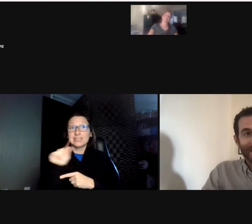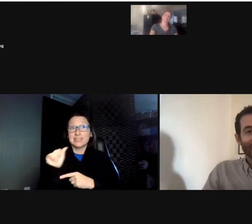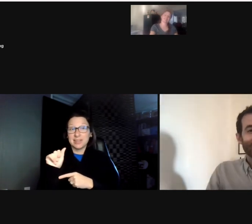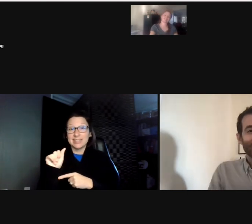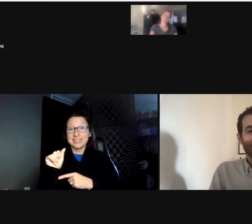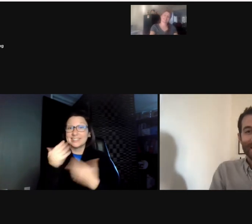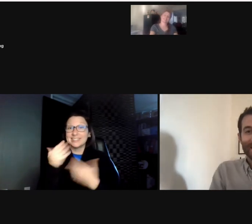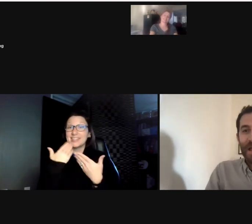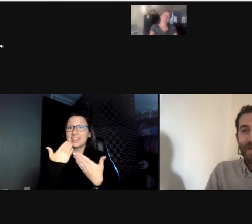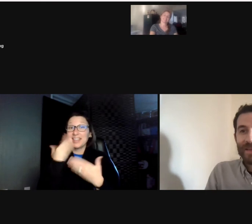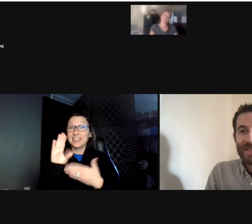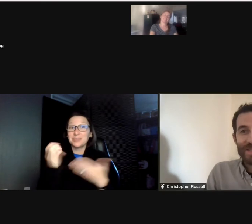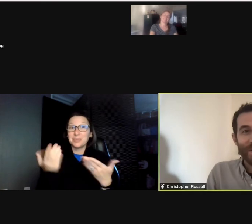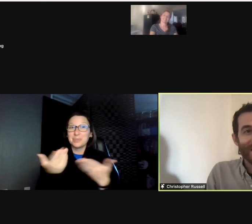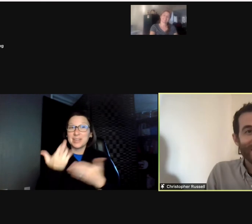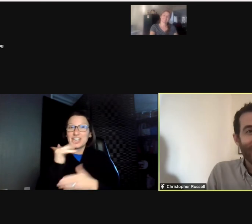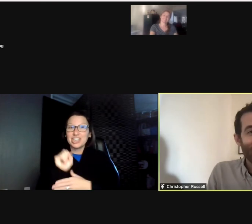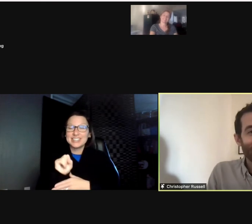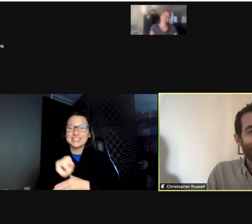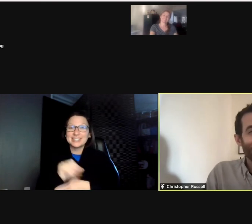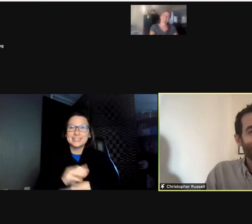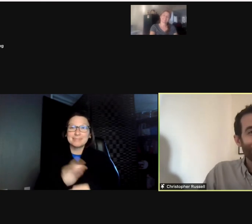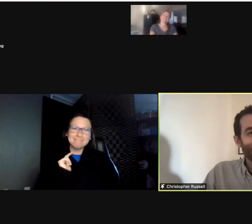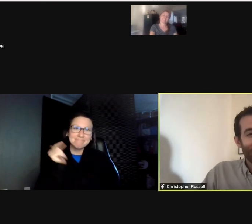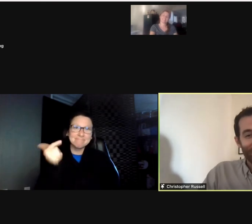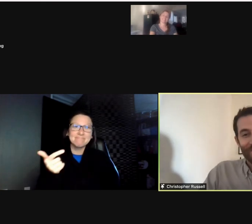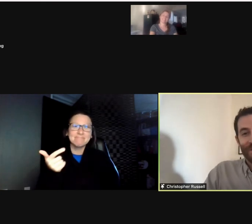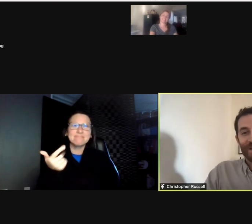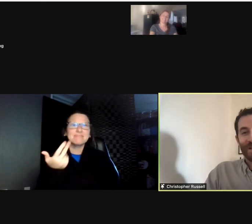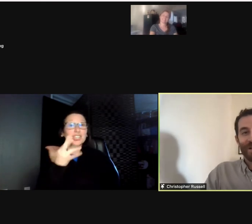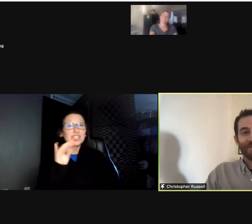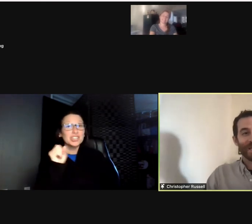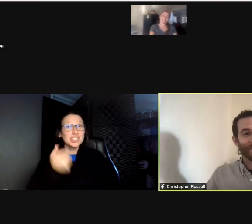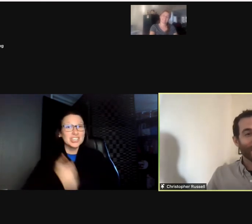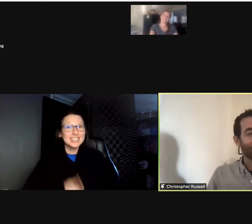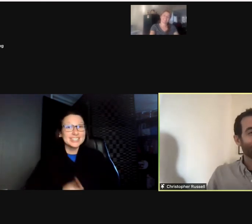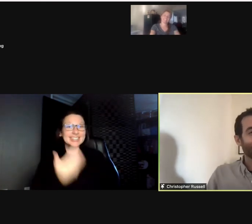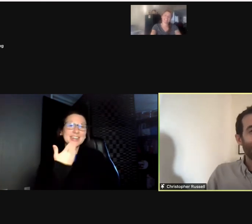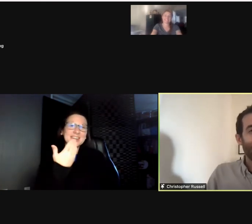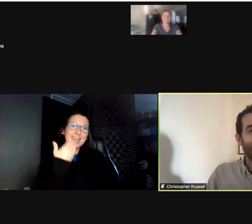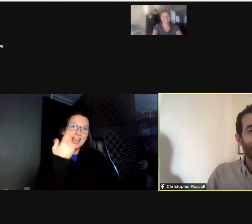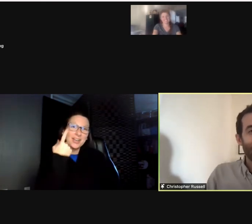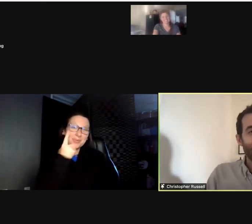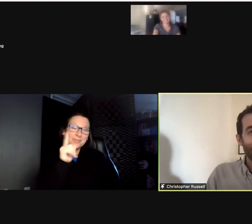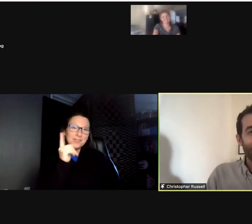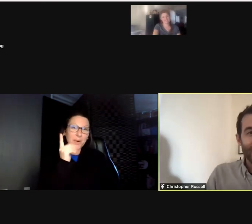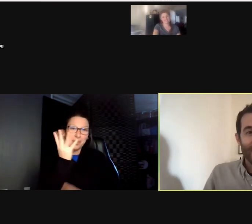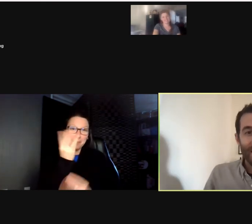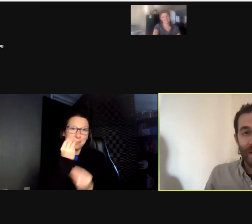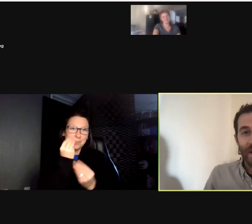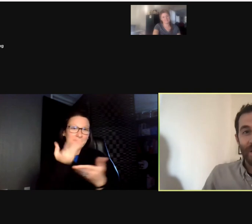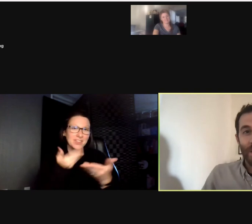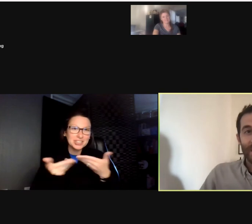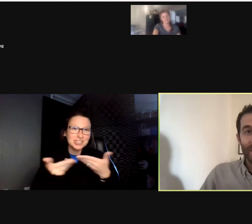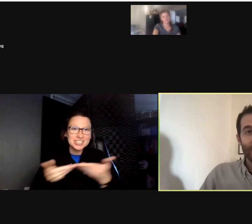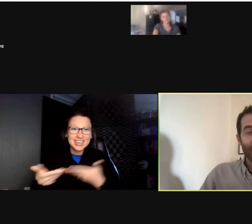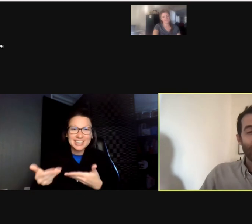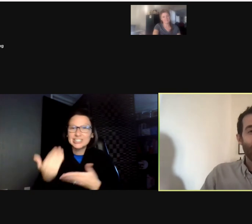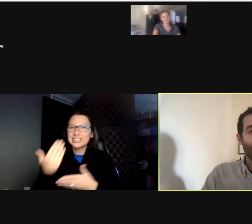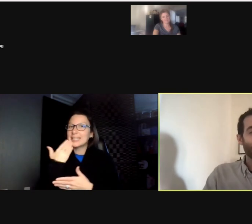Chris. This is Chris. Thank you so much, Donna, for the lovely introduction. And thanks to Donna and the